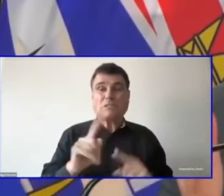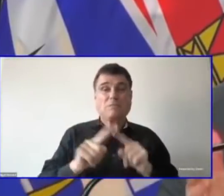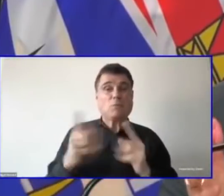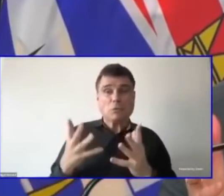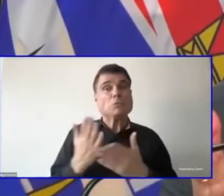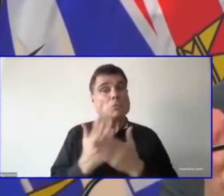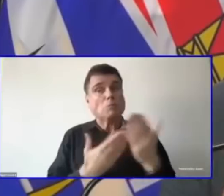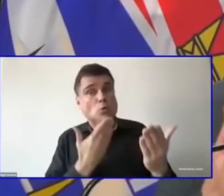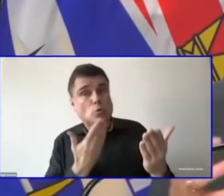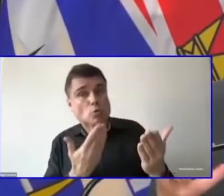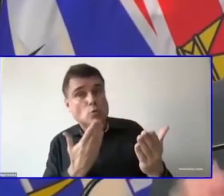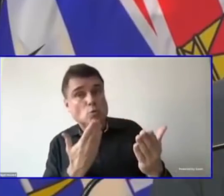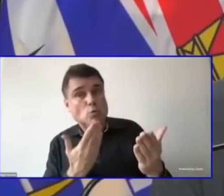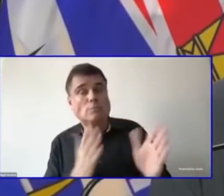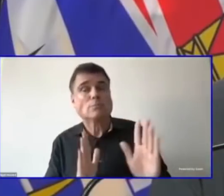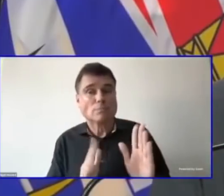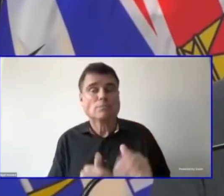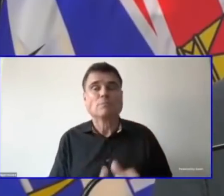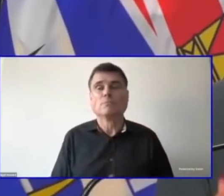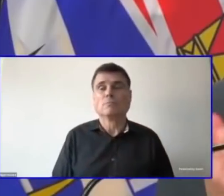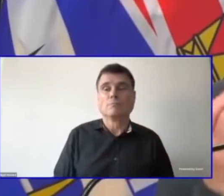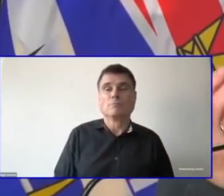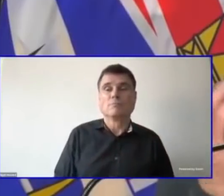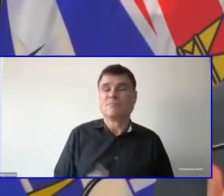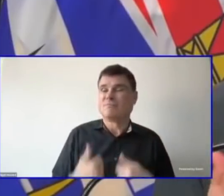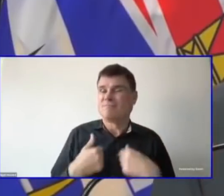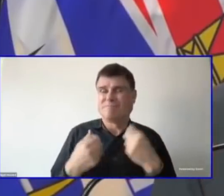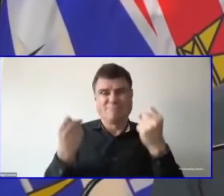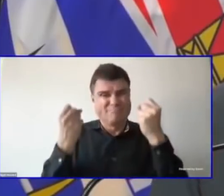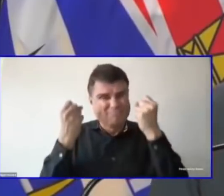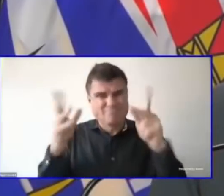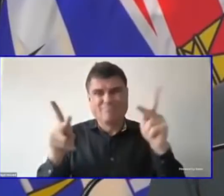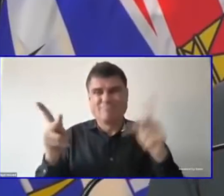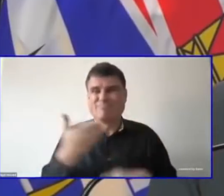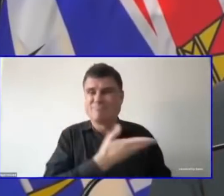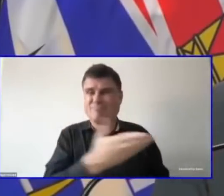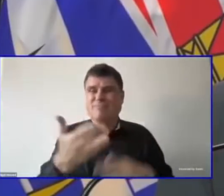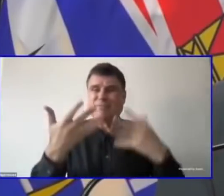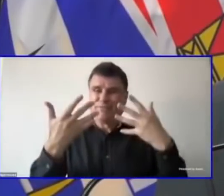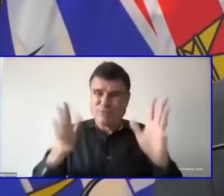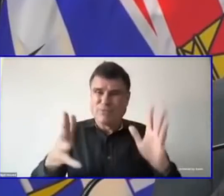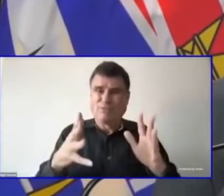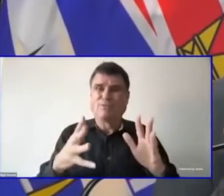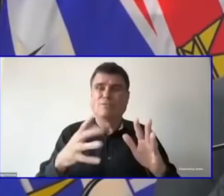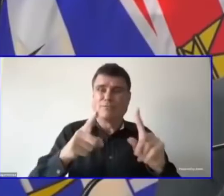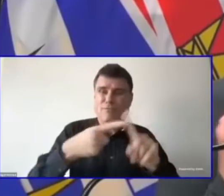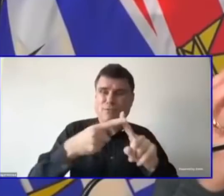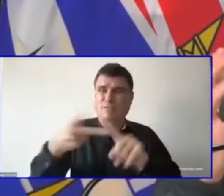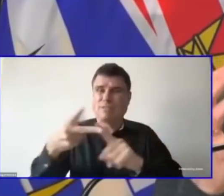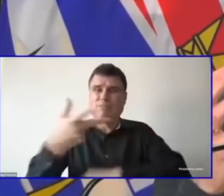think the fact that we have so many people who have got their vaccines means that